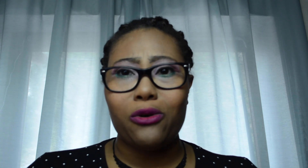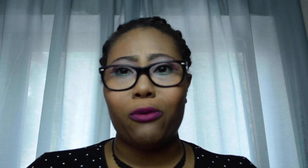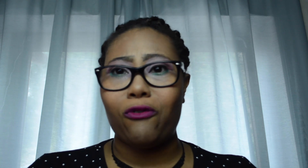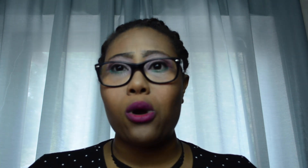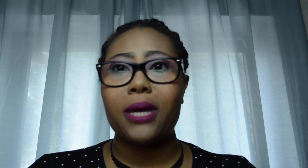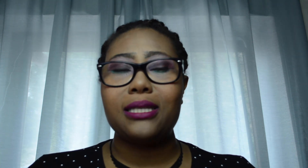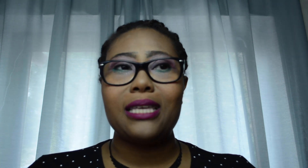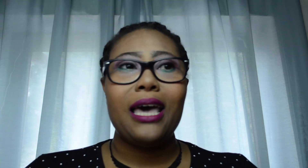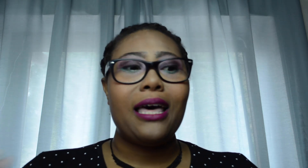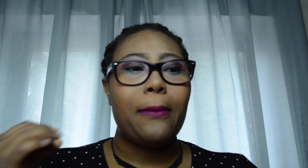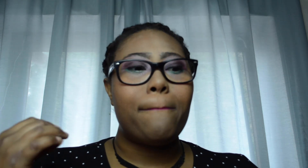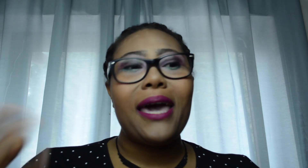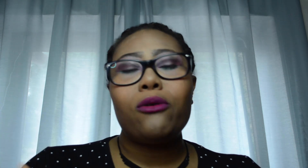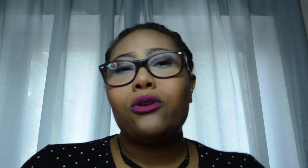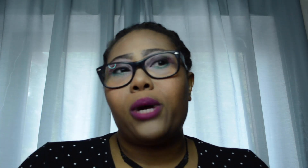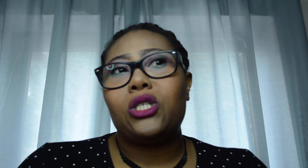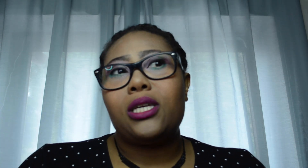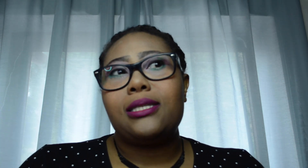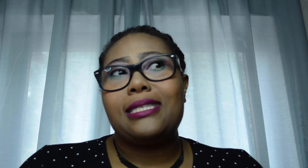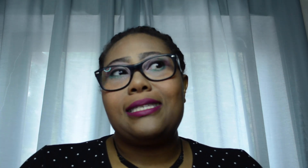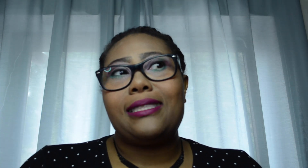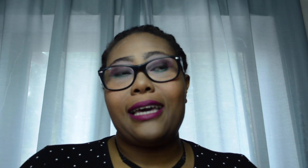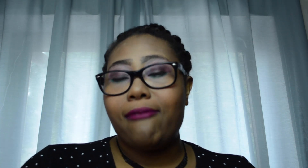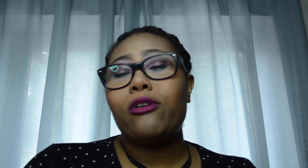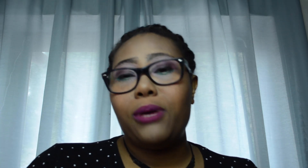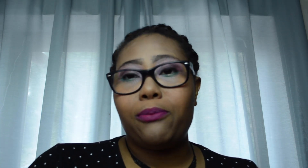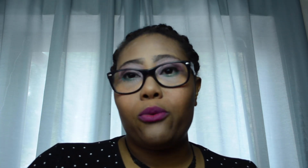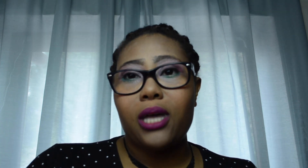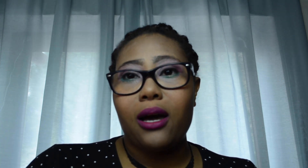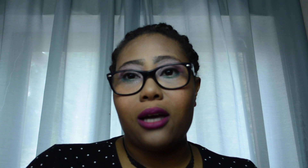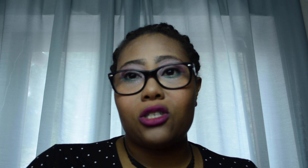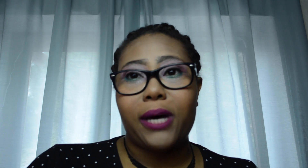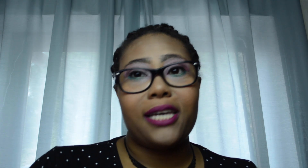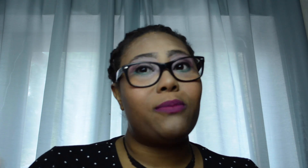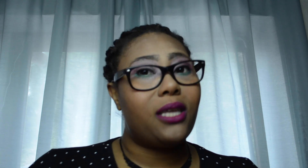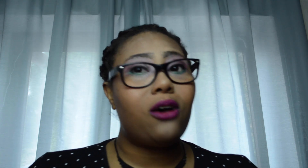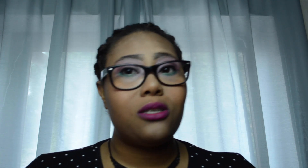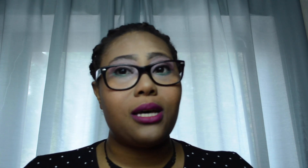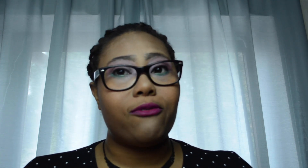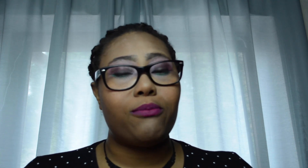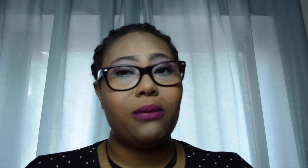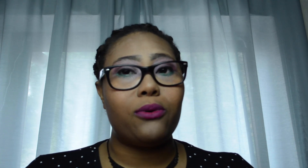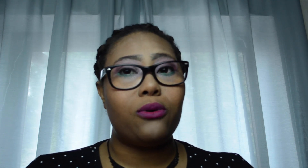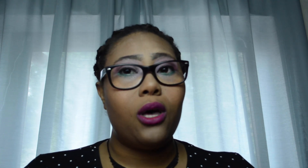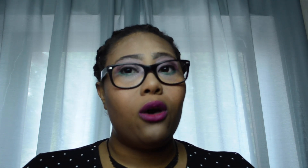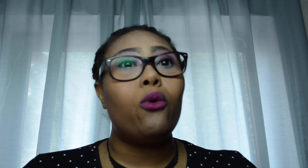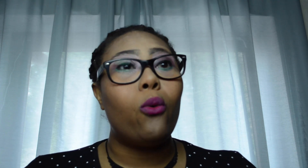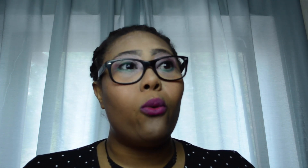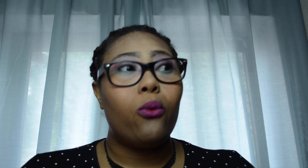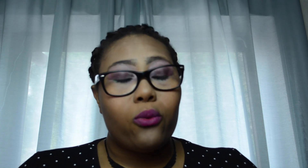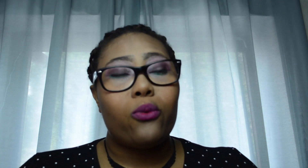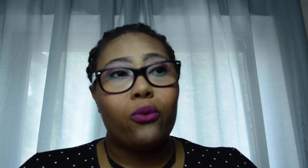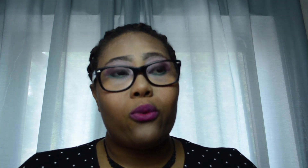do with your performance. Microaggressions, they come from people with unconscious bias, but they also come from people